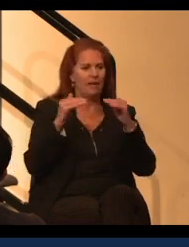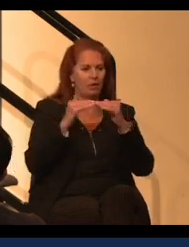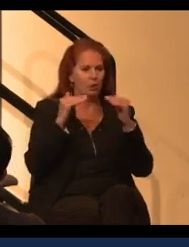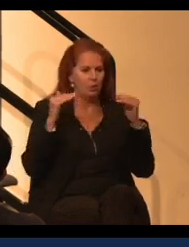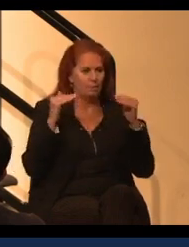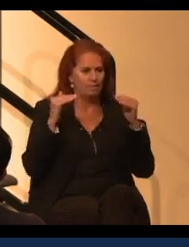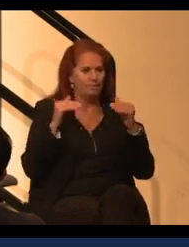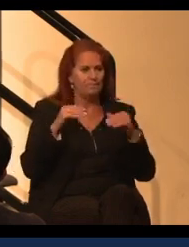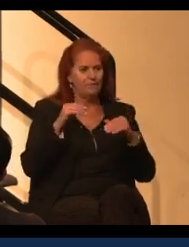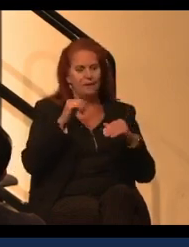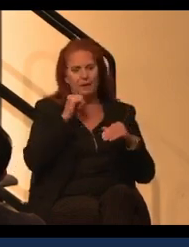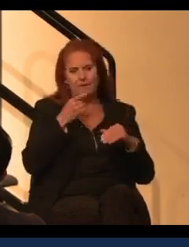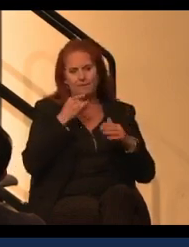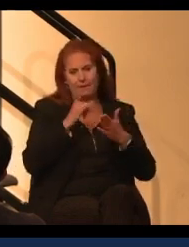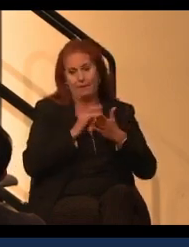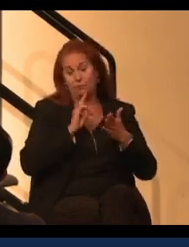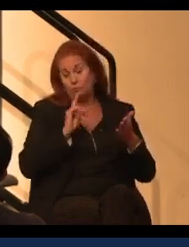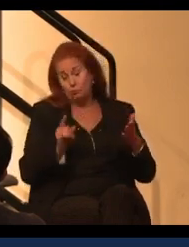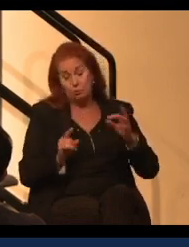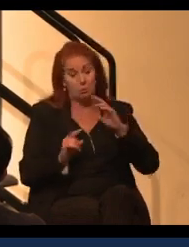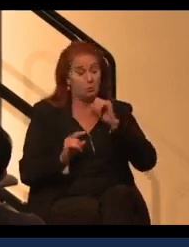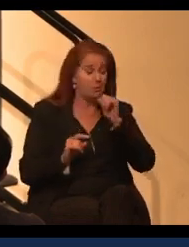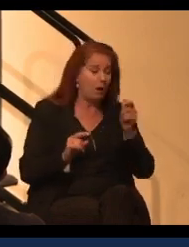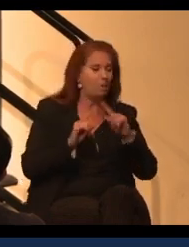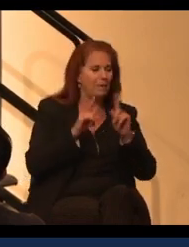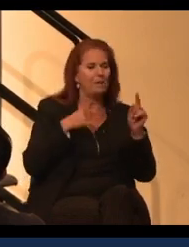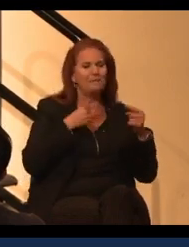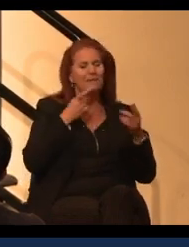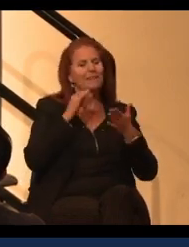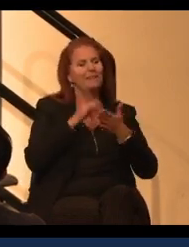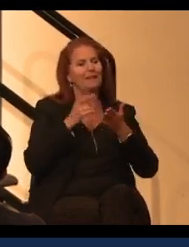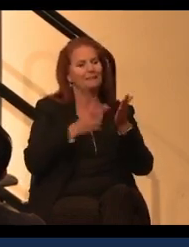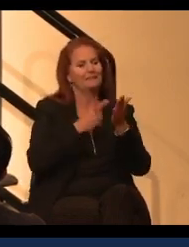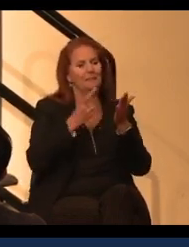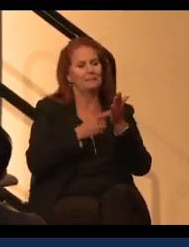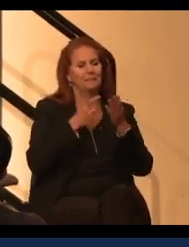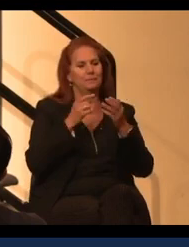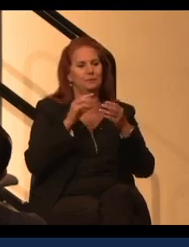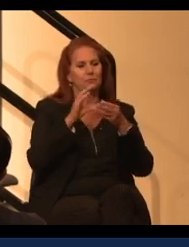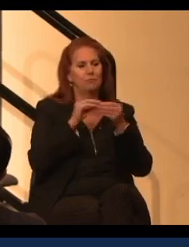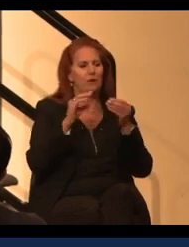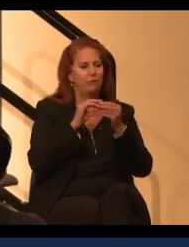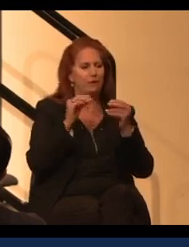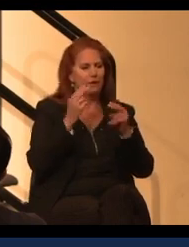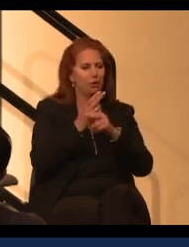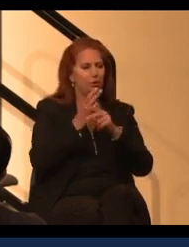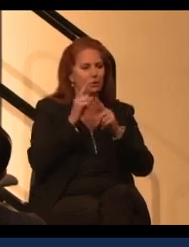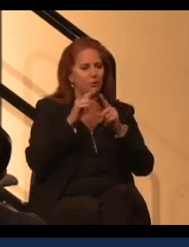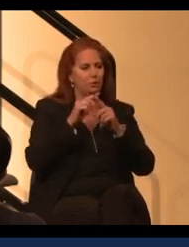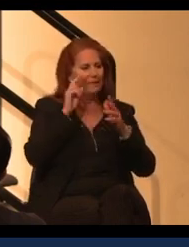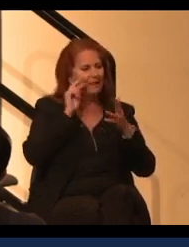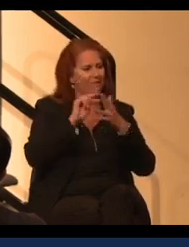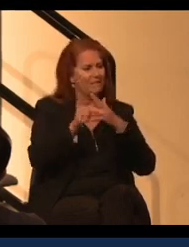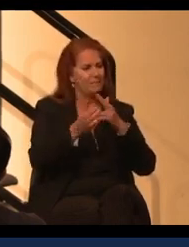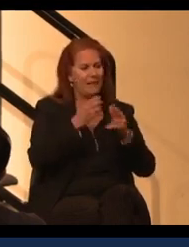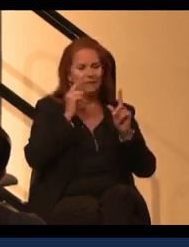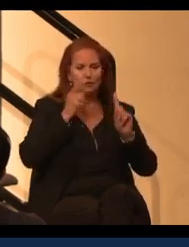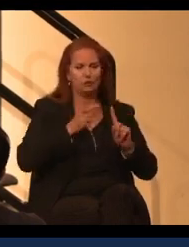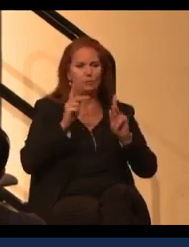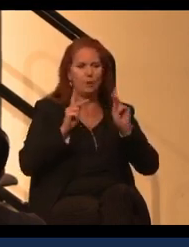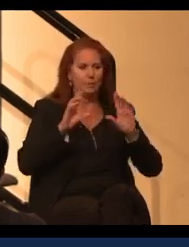that's true or not true. I'm saying that that is sometimes a rhetoric that is used to kind of invisibilize certain